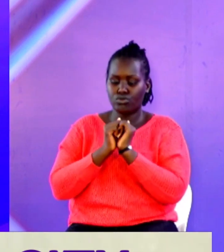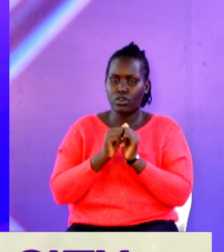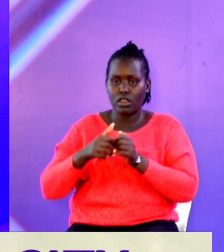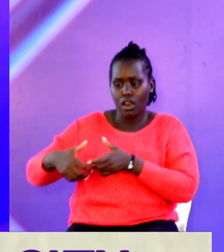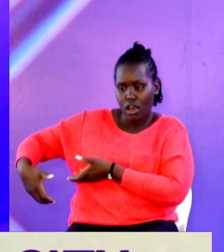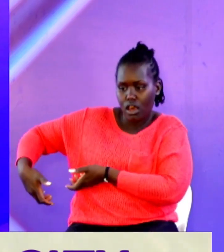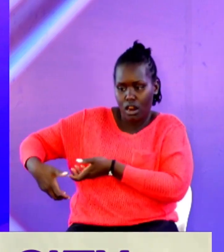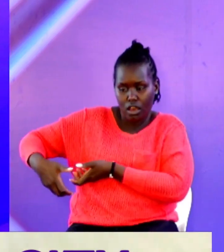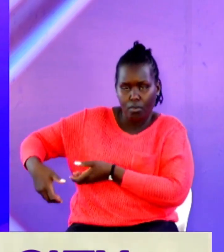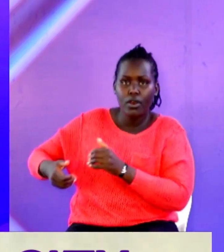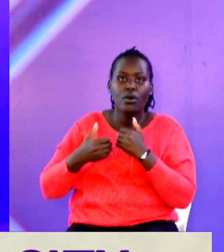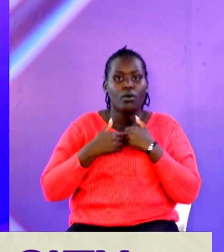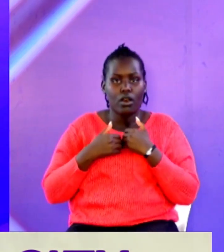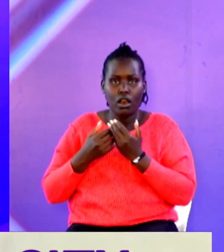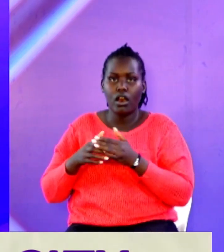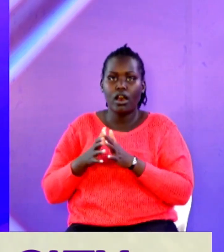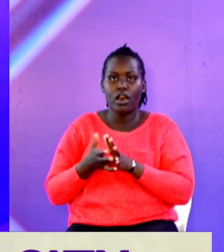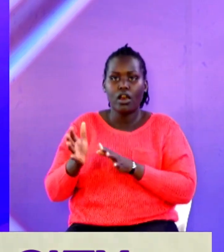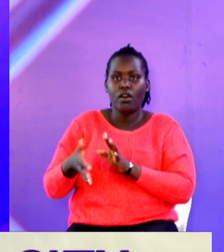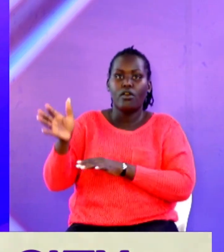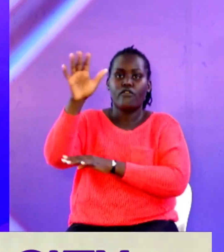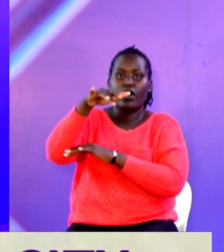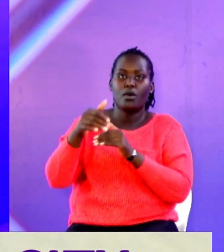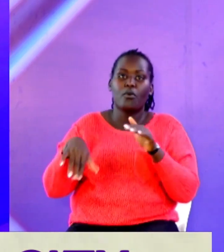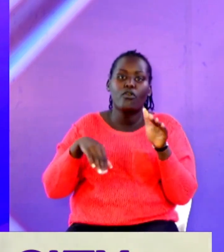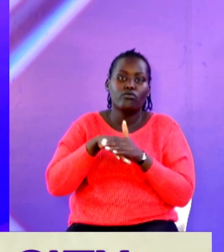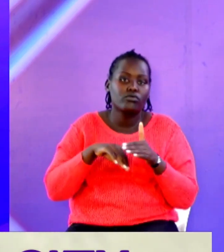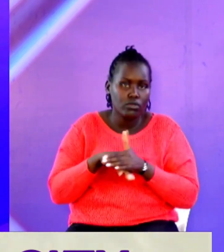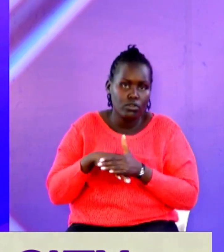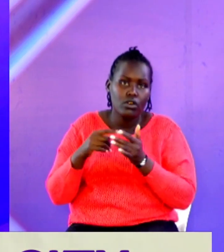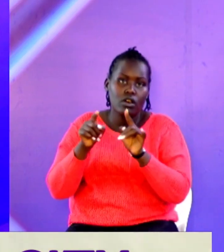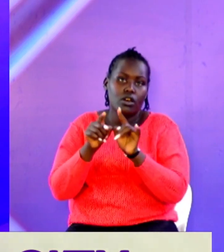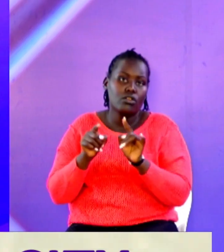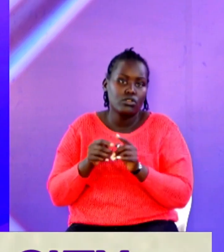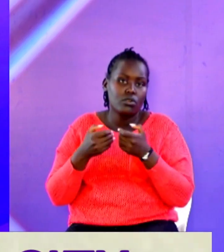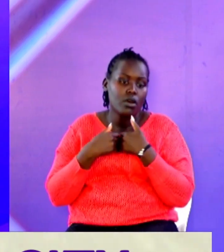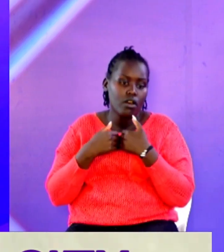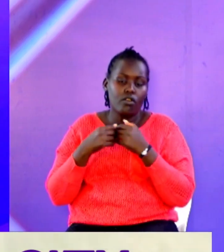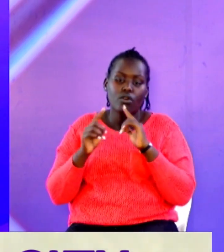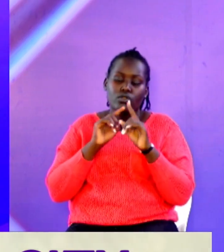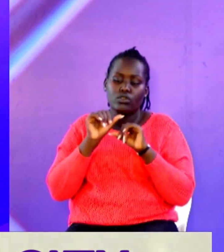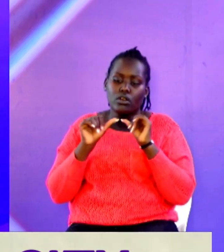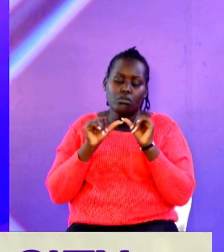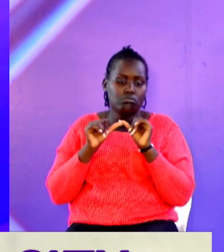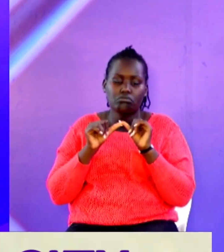rugby, we had volleyball, we had football, and of course, we shall be talking